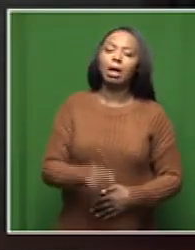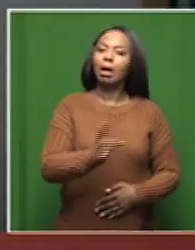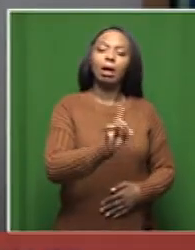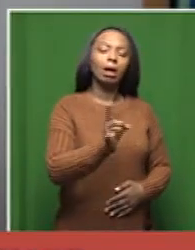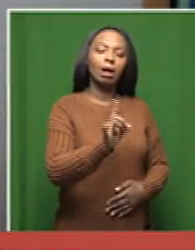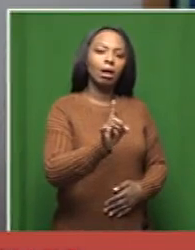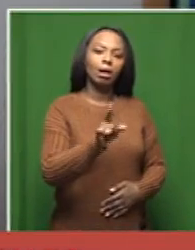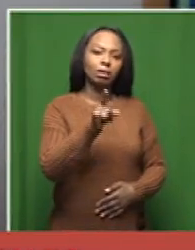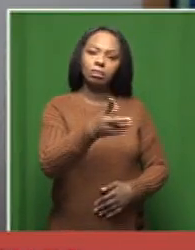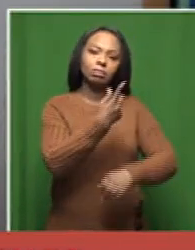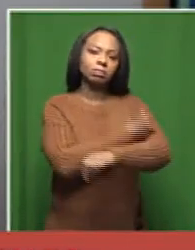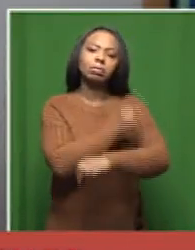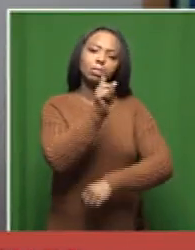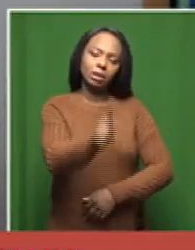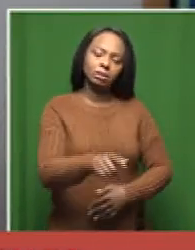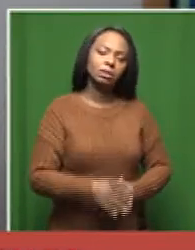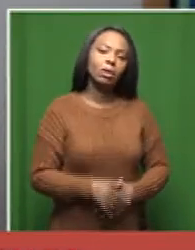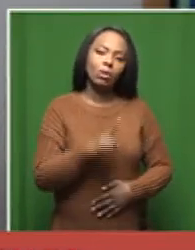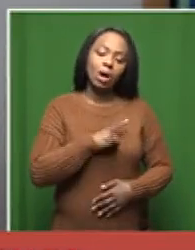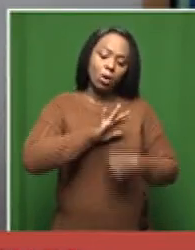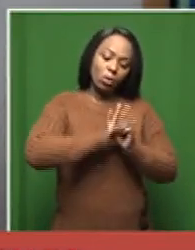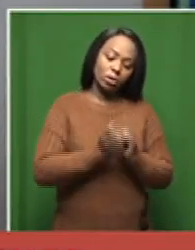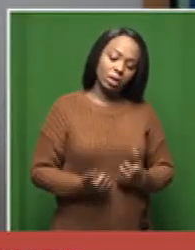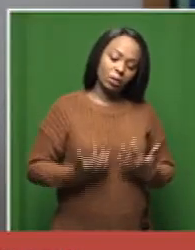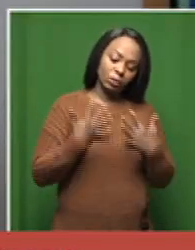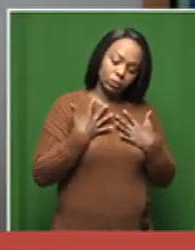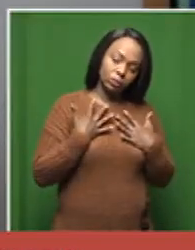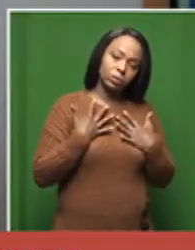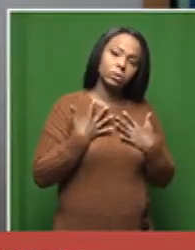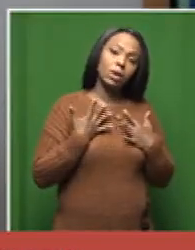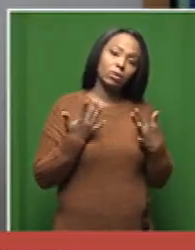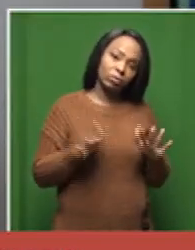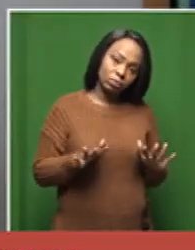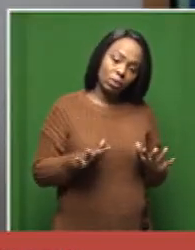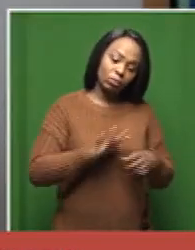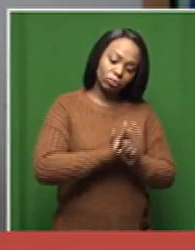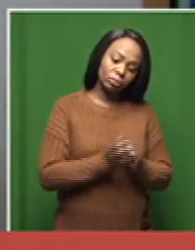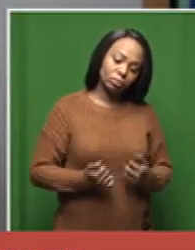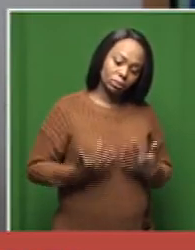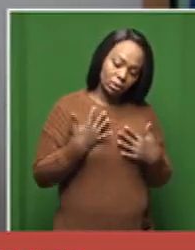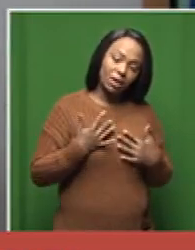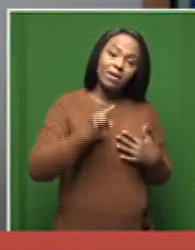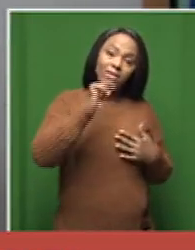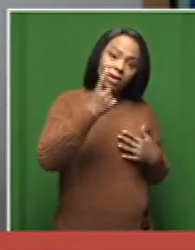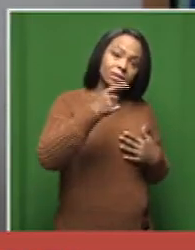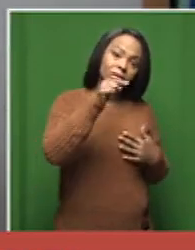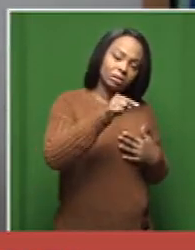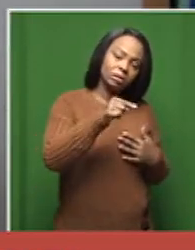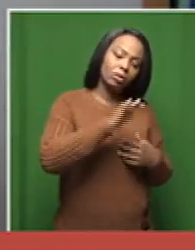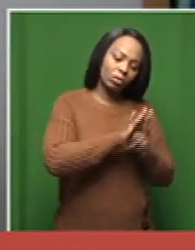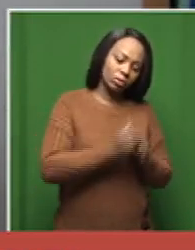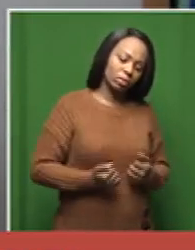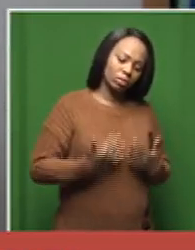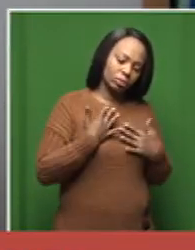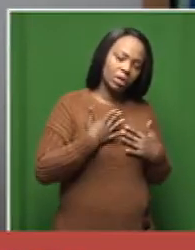all, the immunity after having COVID, well, first of all, if it was in the first wave, then in other words, you would have had